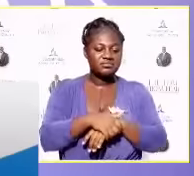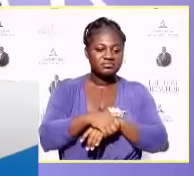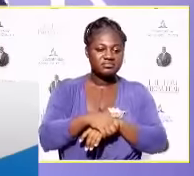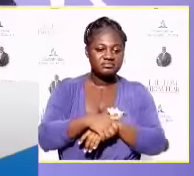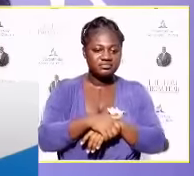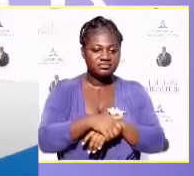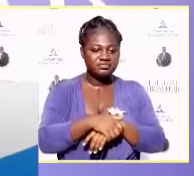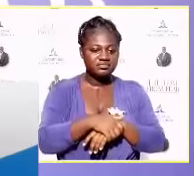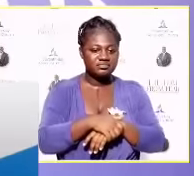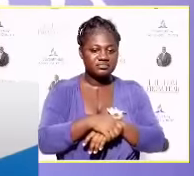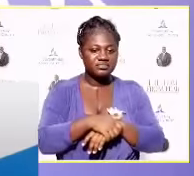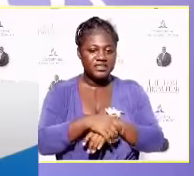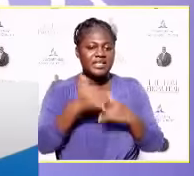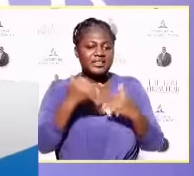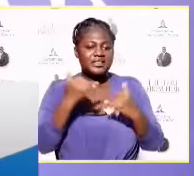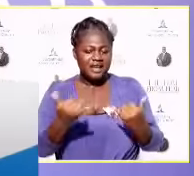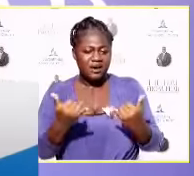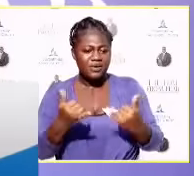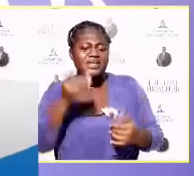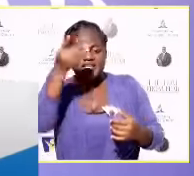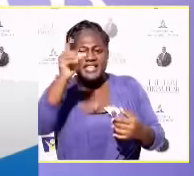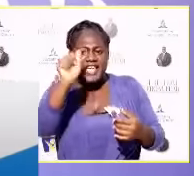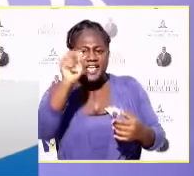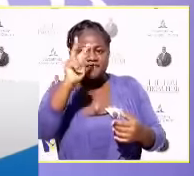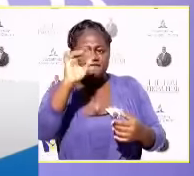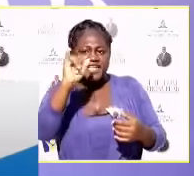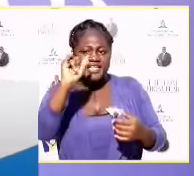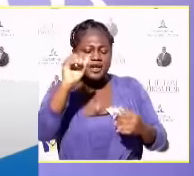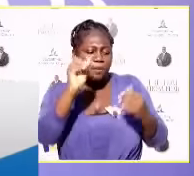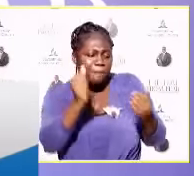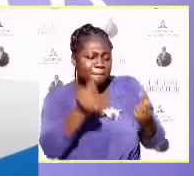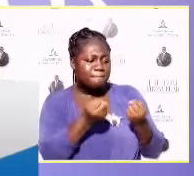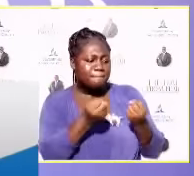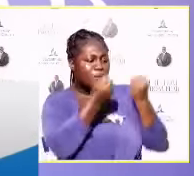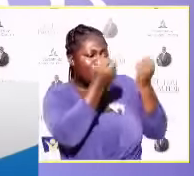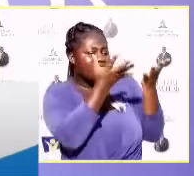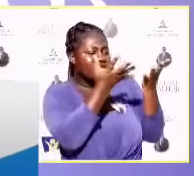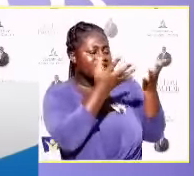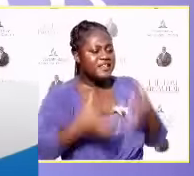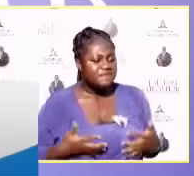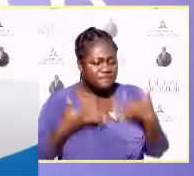David is confessing his adultery and his murder. David,